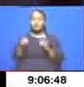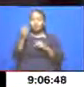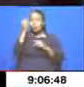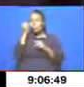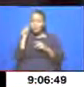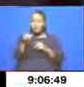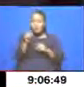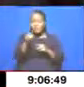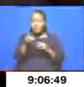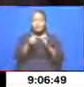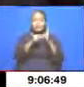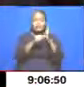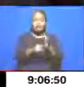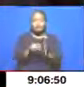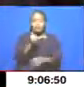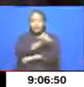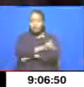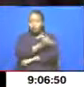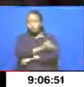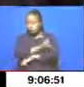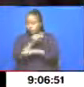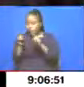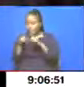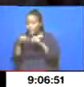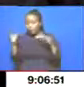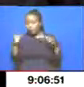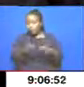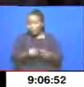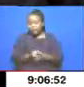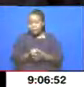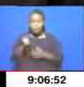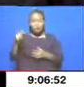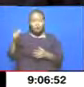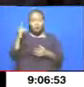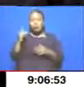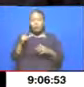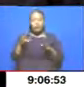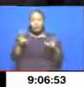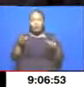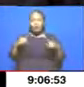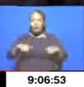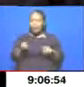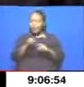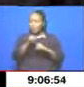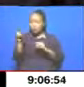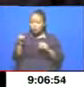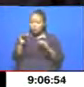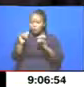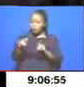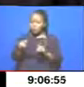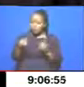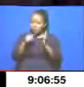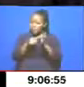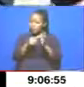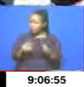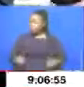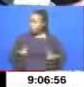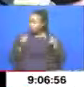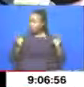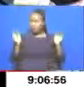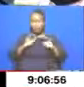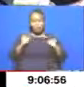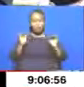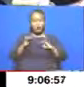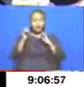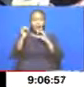an institution with that symbol. So the law does not allow you to keep that symbol for life as an individual.